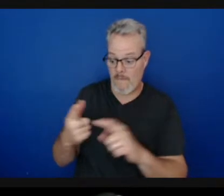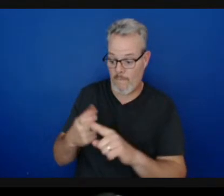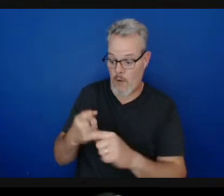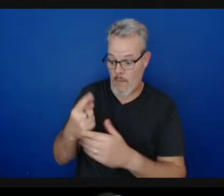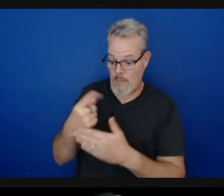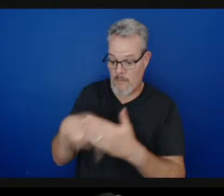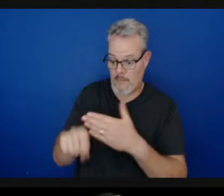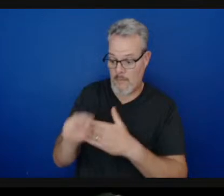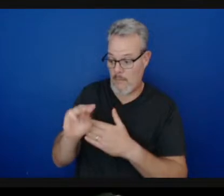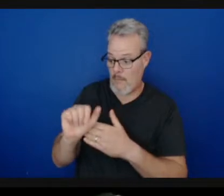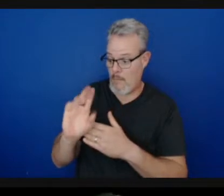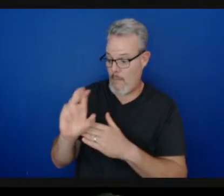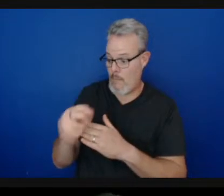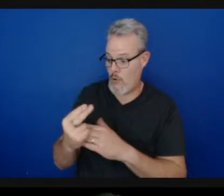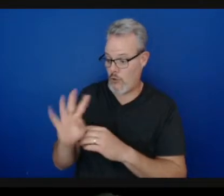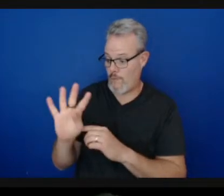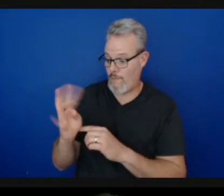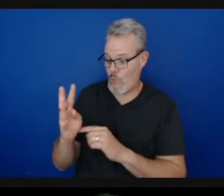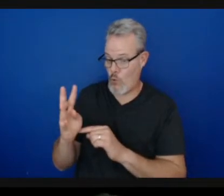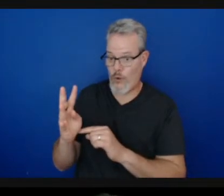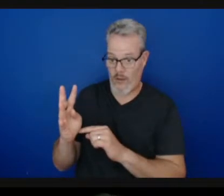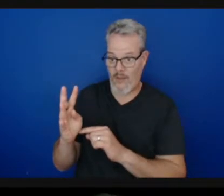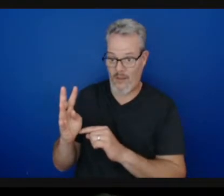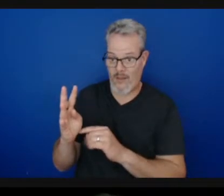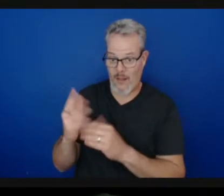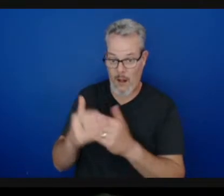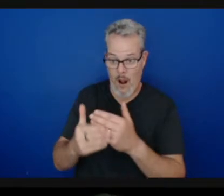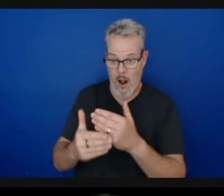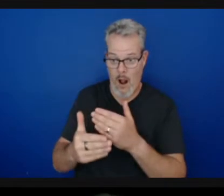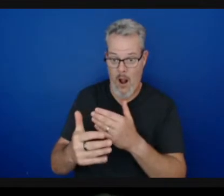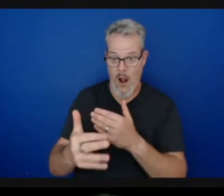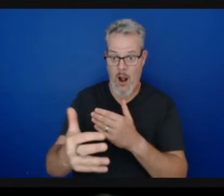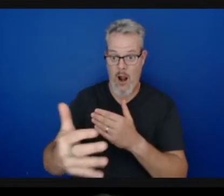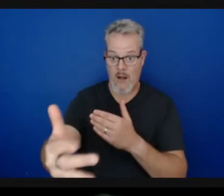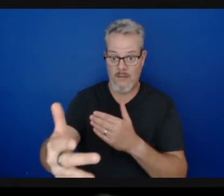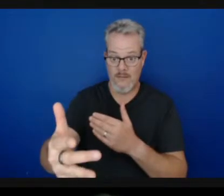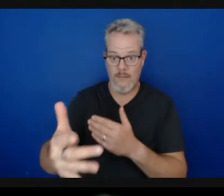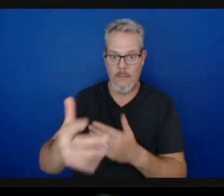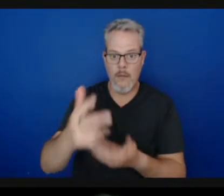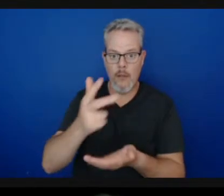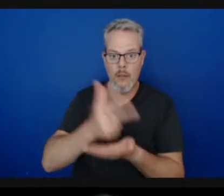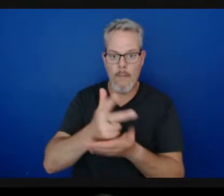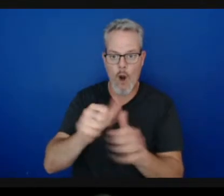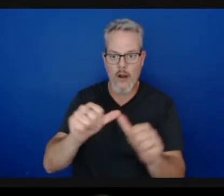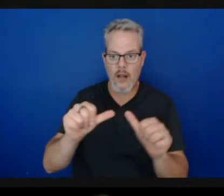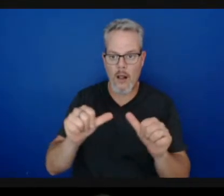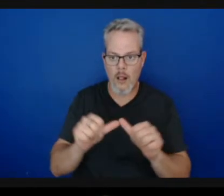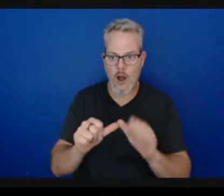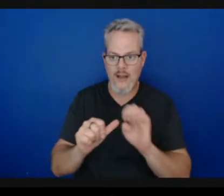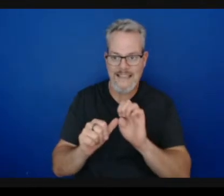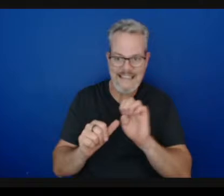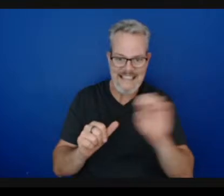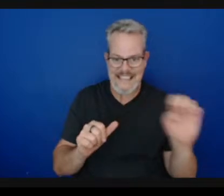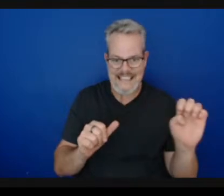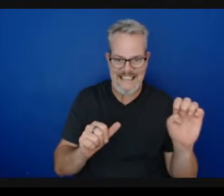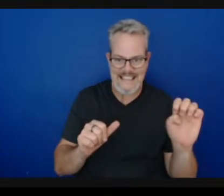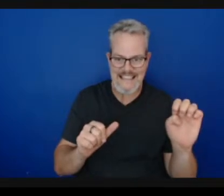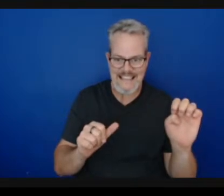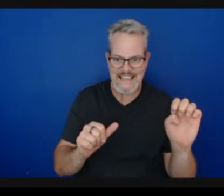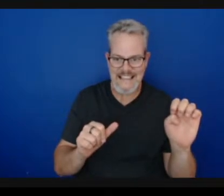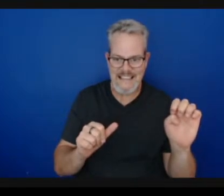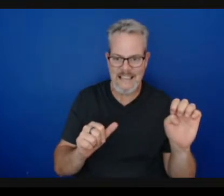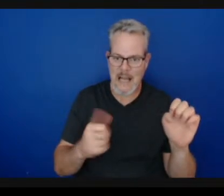2024, closure of the paved parking area east of the visitor center, adjacent to the Crater Rim Drive, and the entire gravel overflow